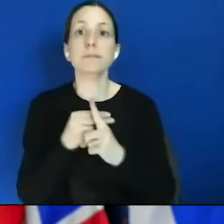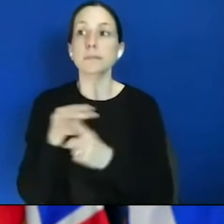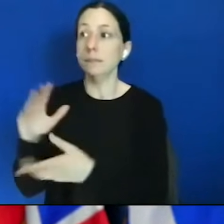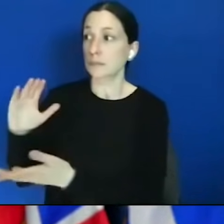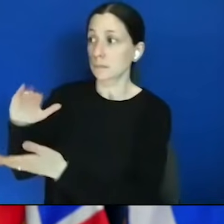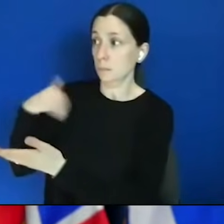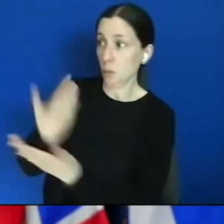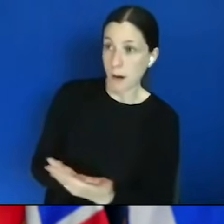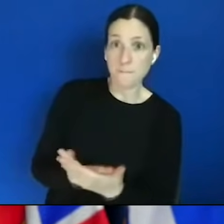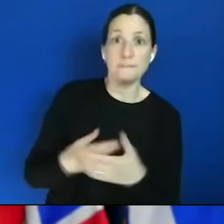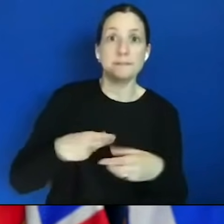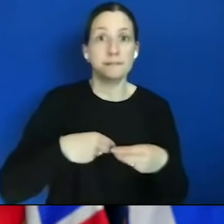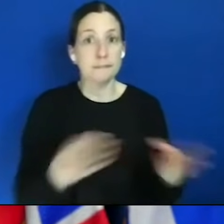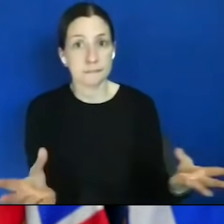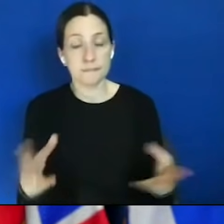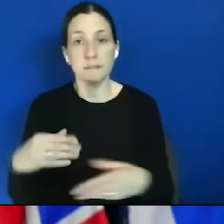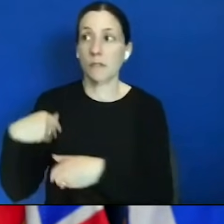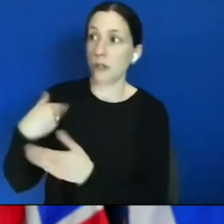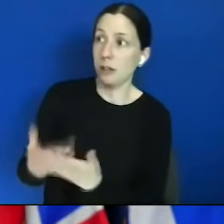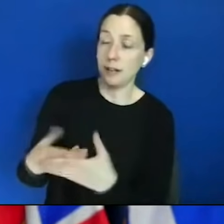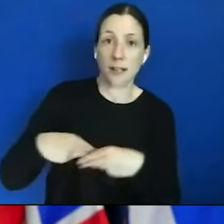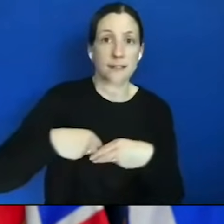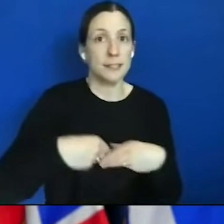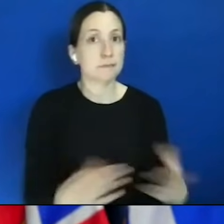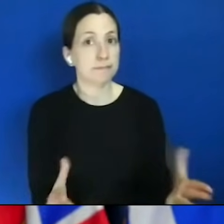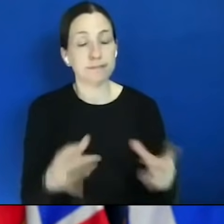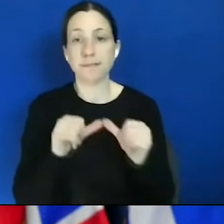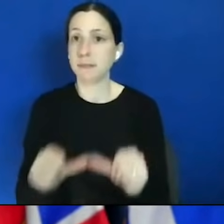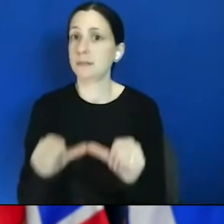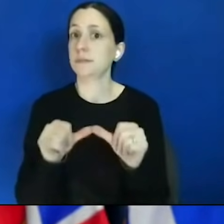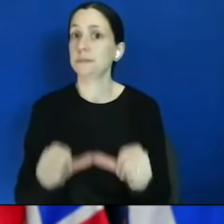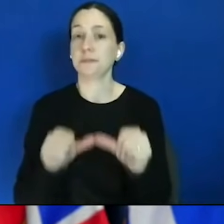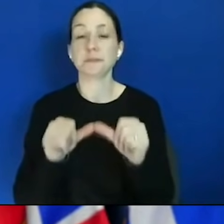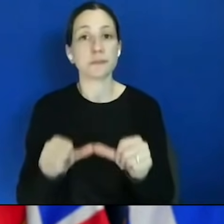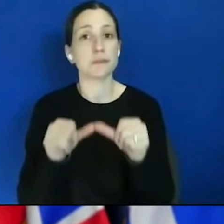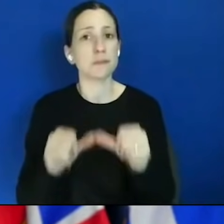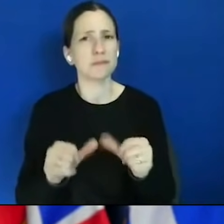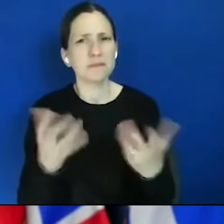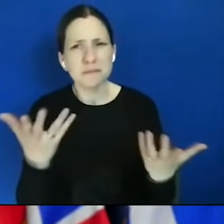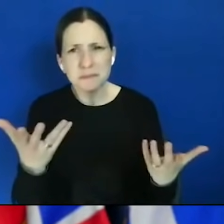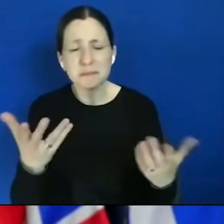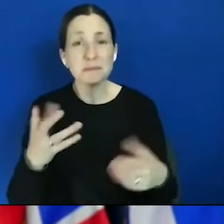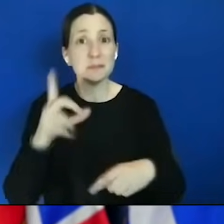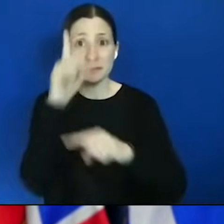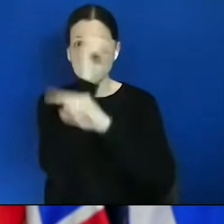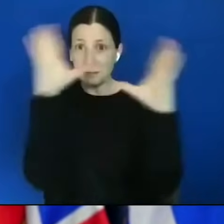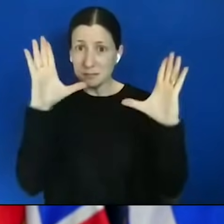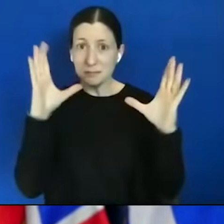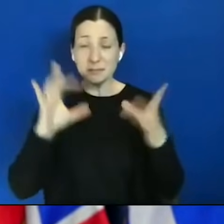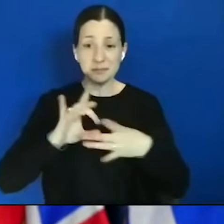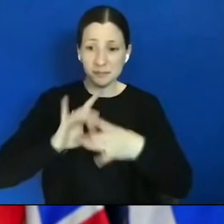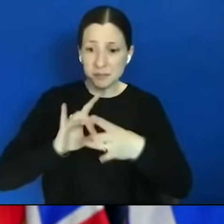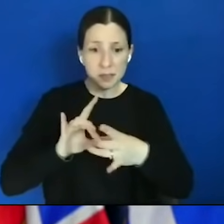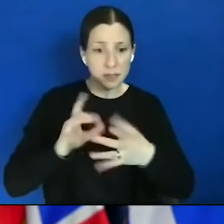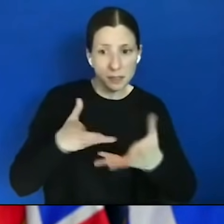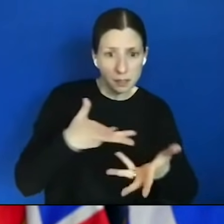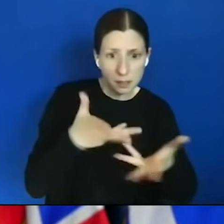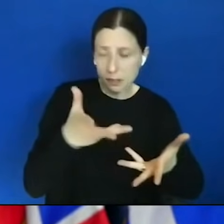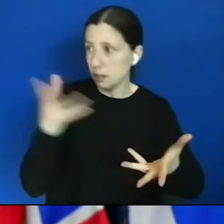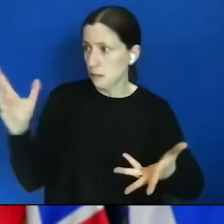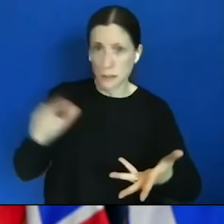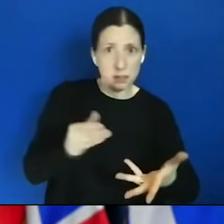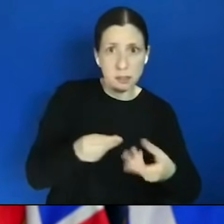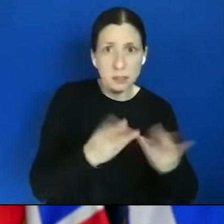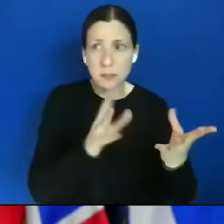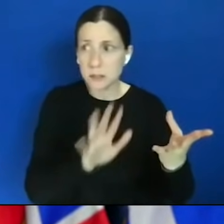in BC, and I think the organization of this across hundreds of locations in our province is a real tribute